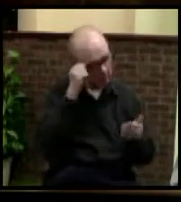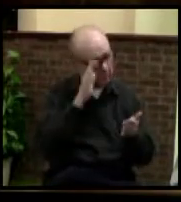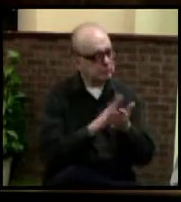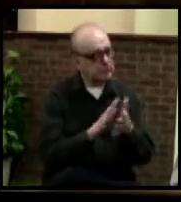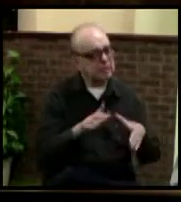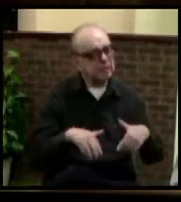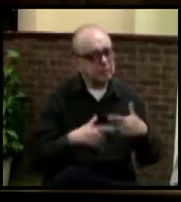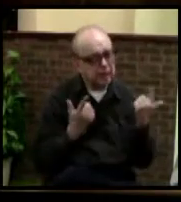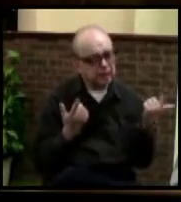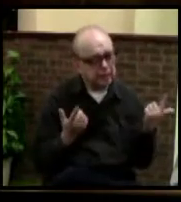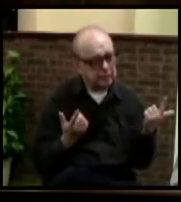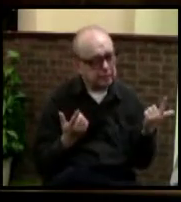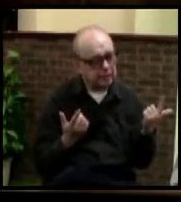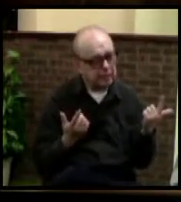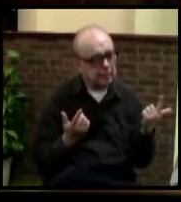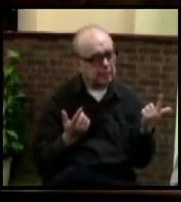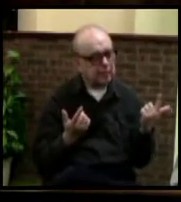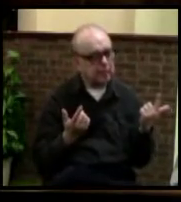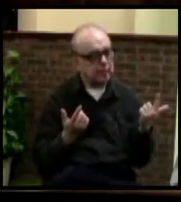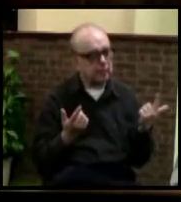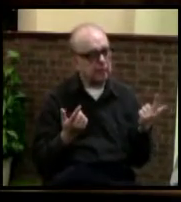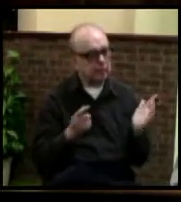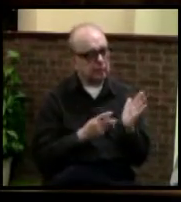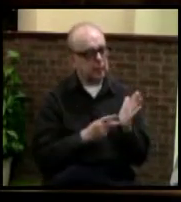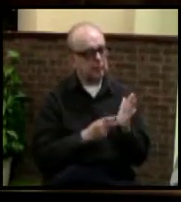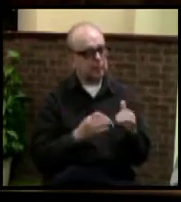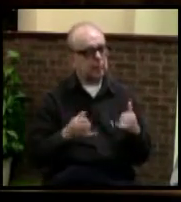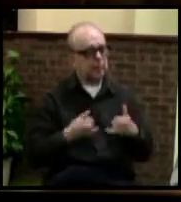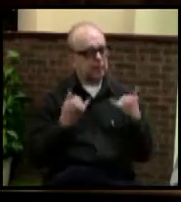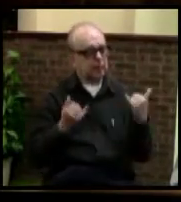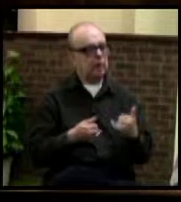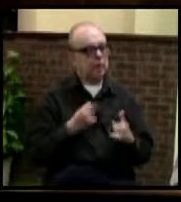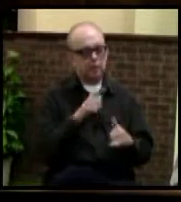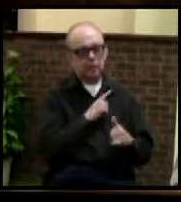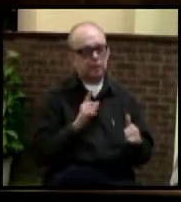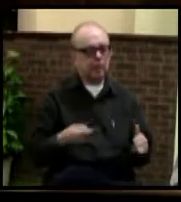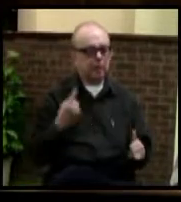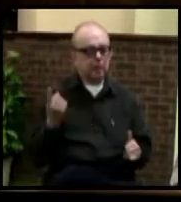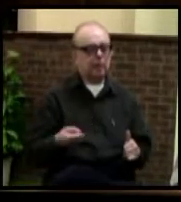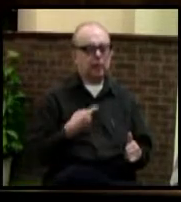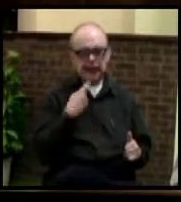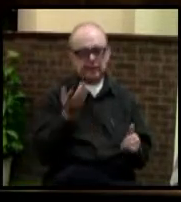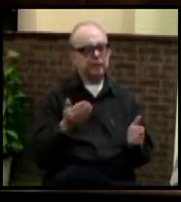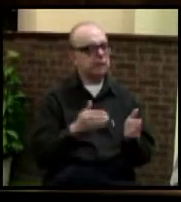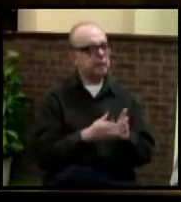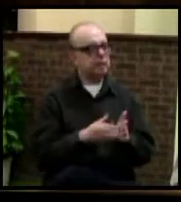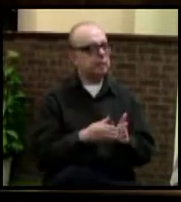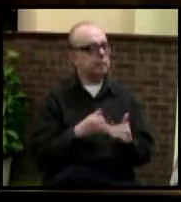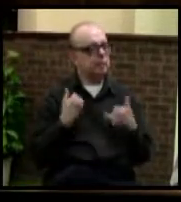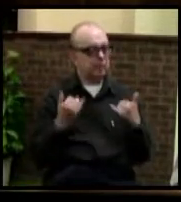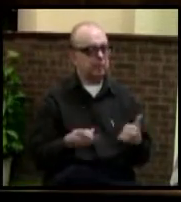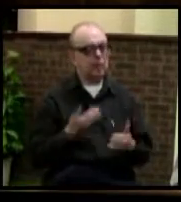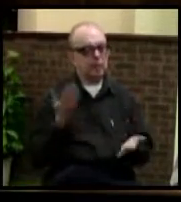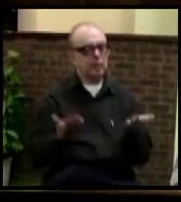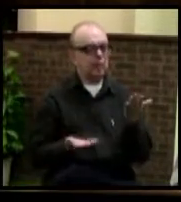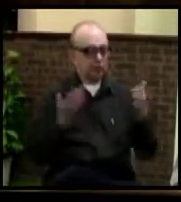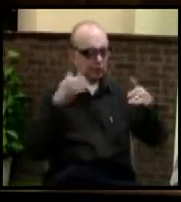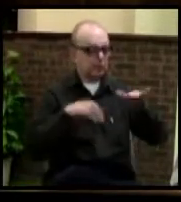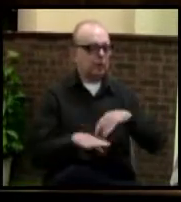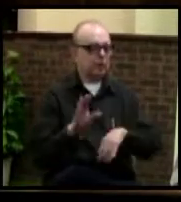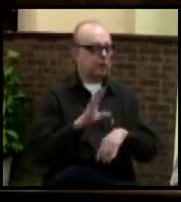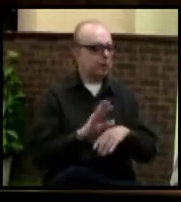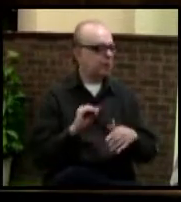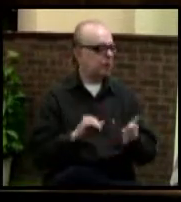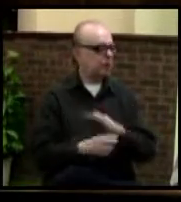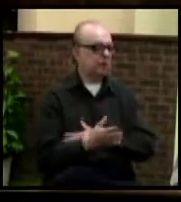a believer's life. He says, rejoice in the Lord always. And again, I say rejoice. You may have walked in